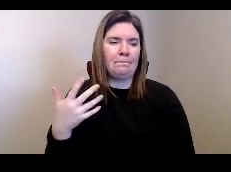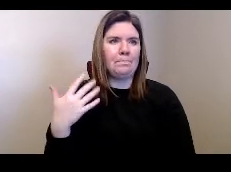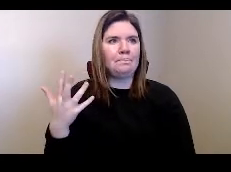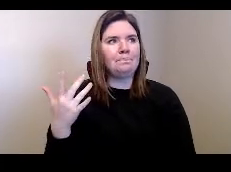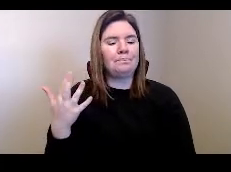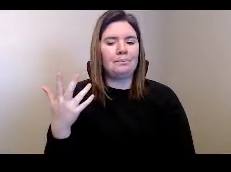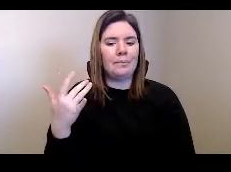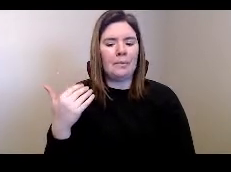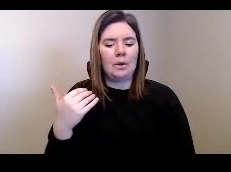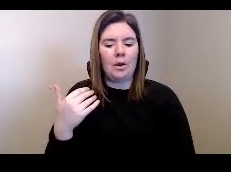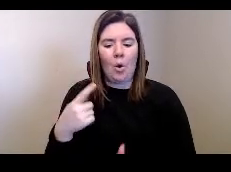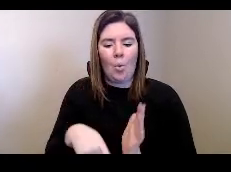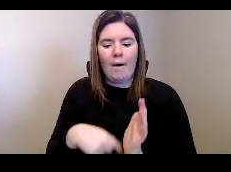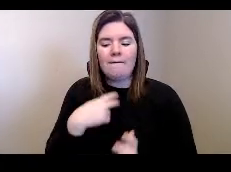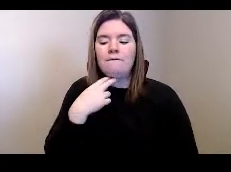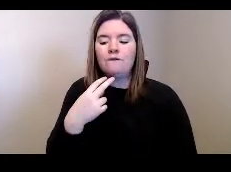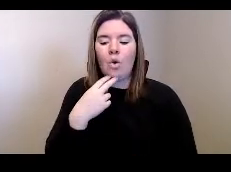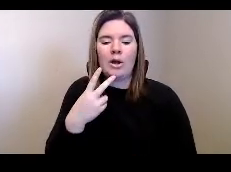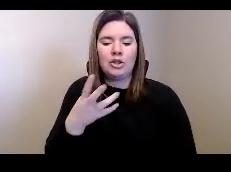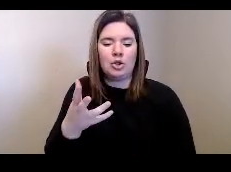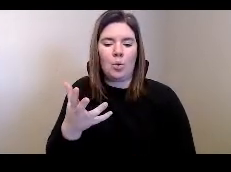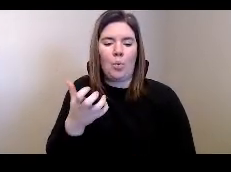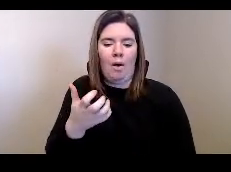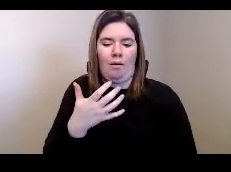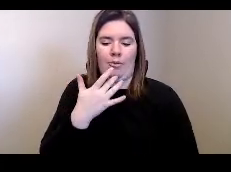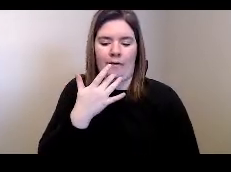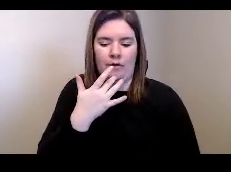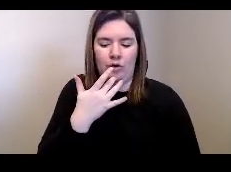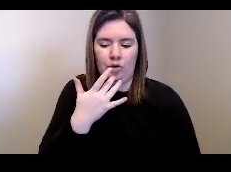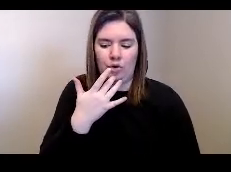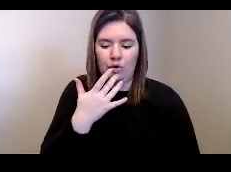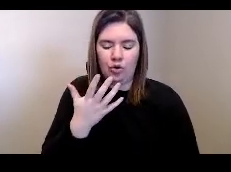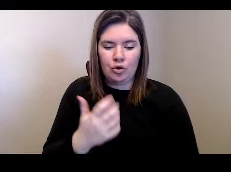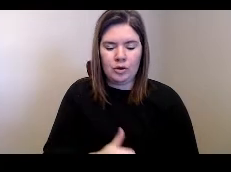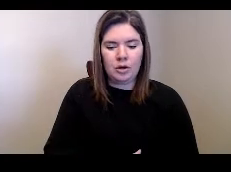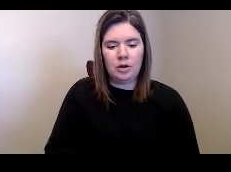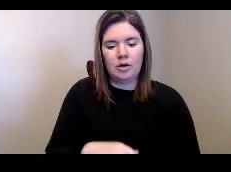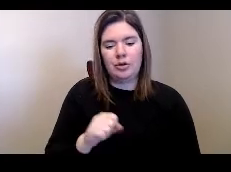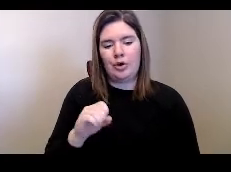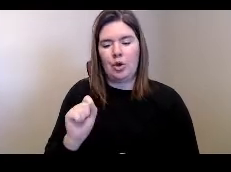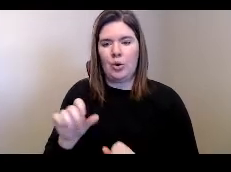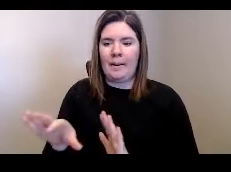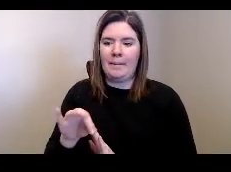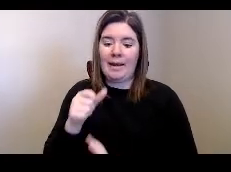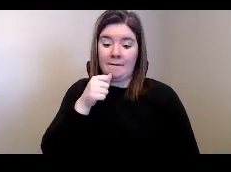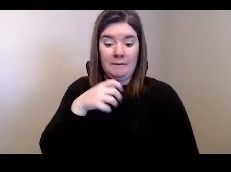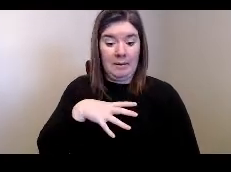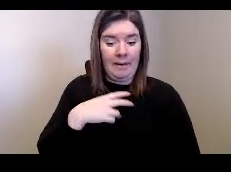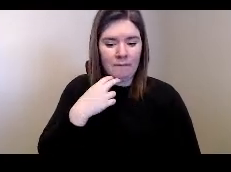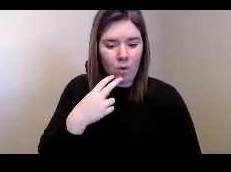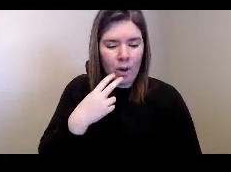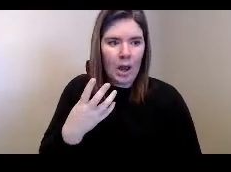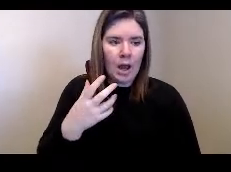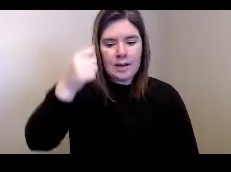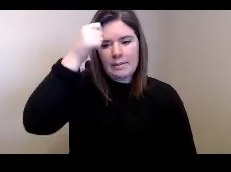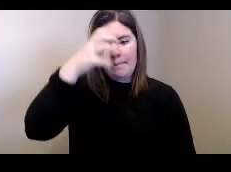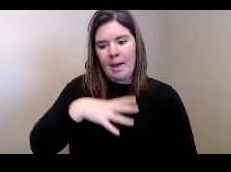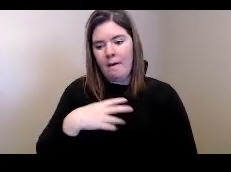what voice you want to have. So you can choose a female voice, you can choose a male